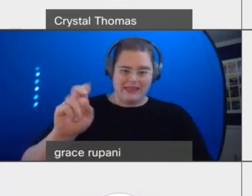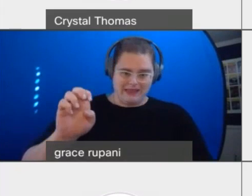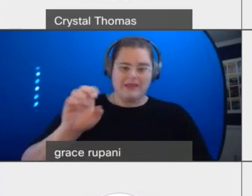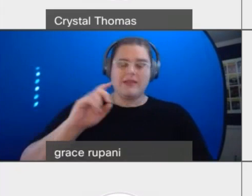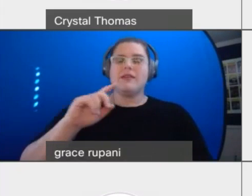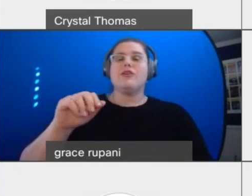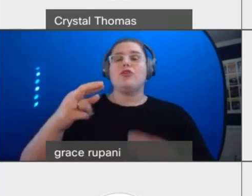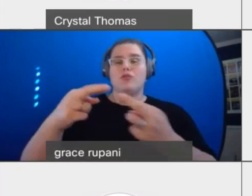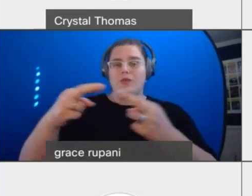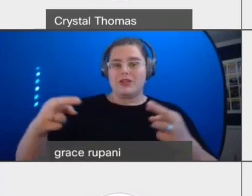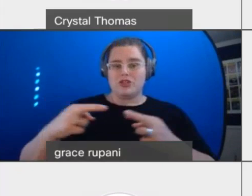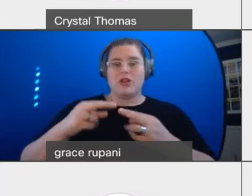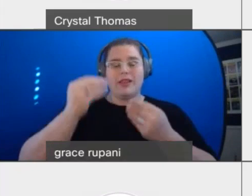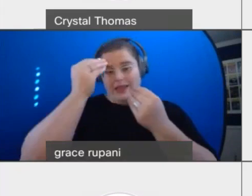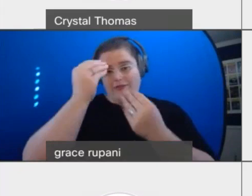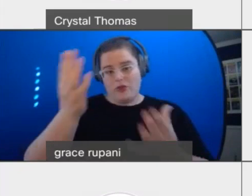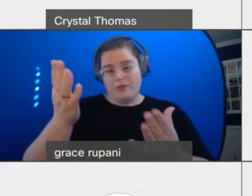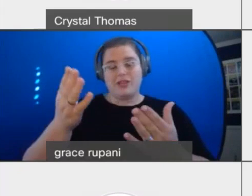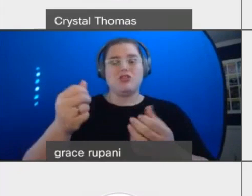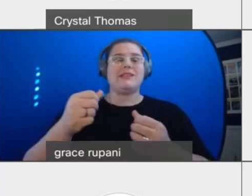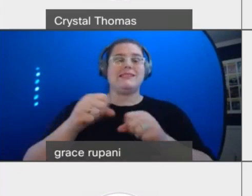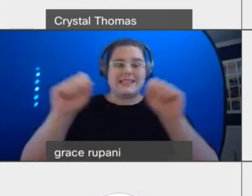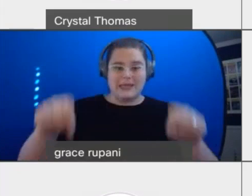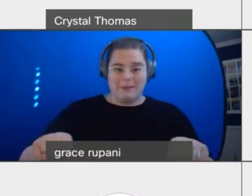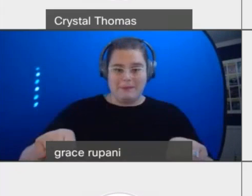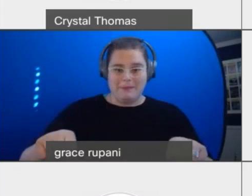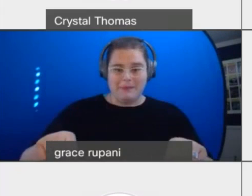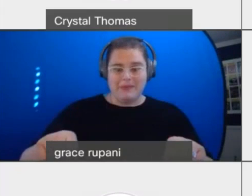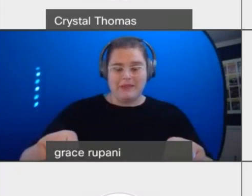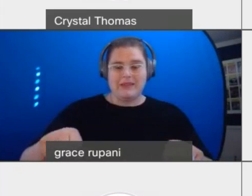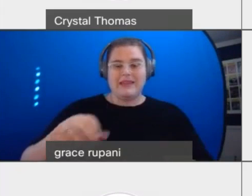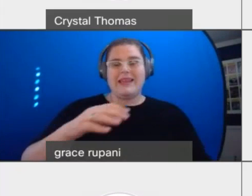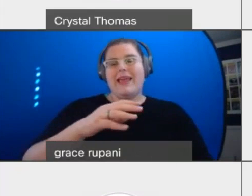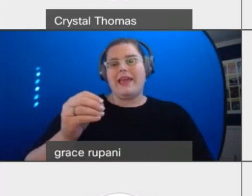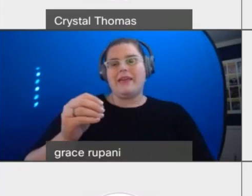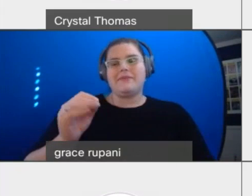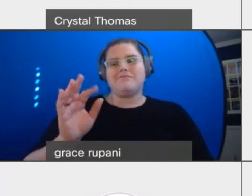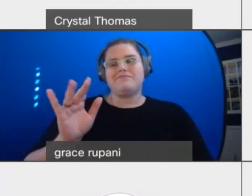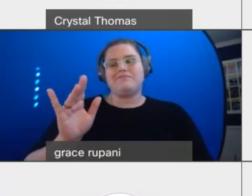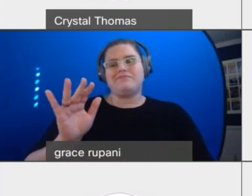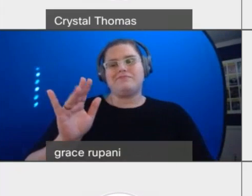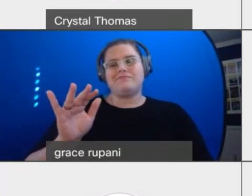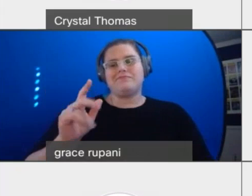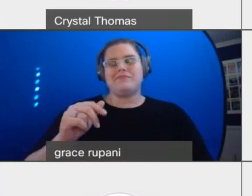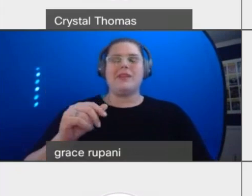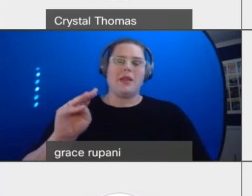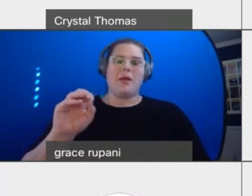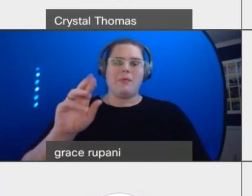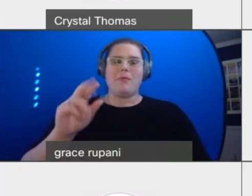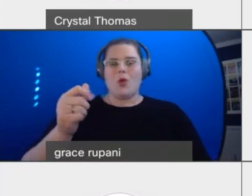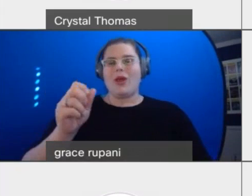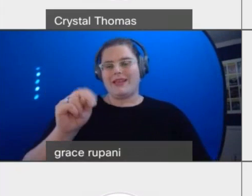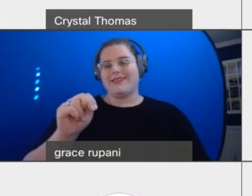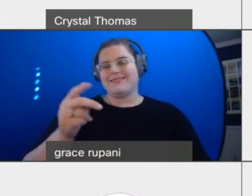System, and it's a health, Morgan typed it in, and I'm kind of ad-libbing off of her answer, but essentially what